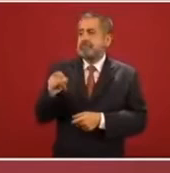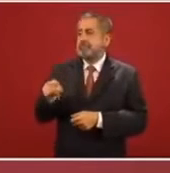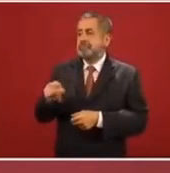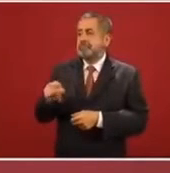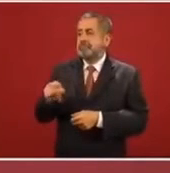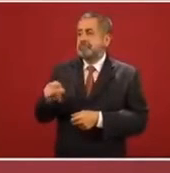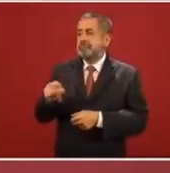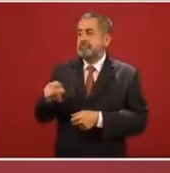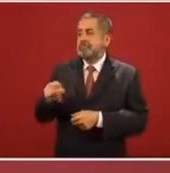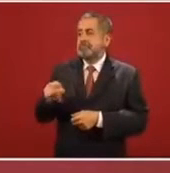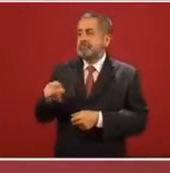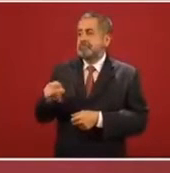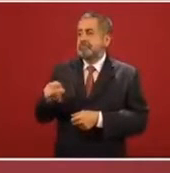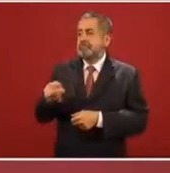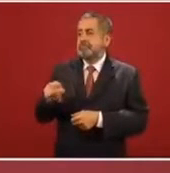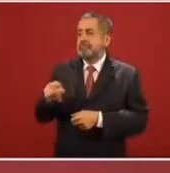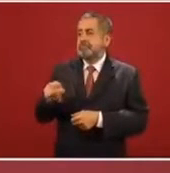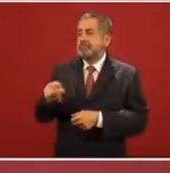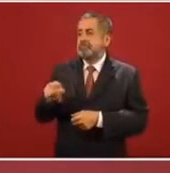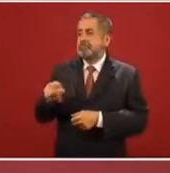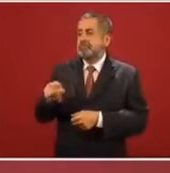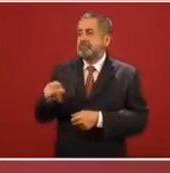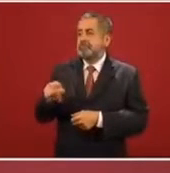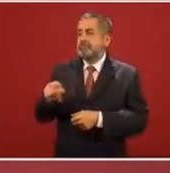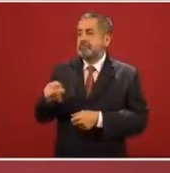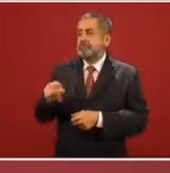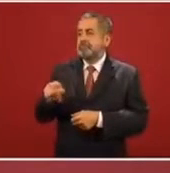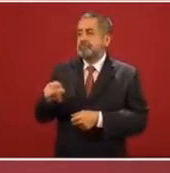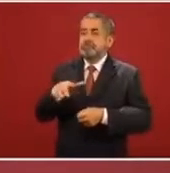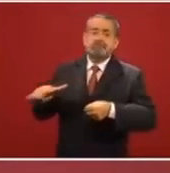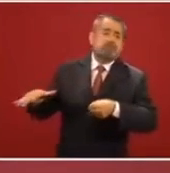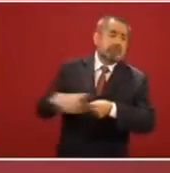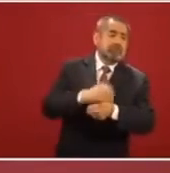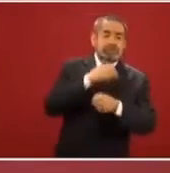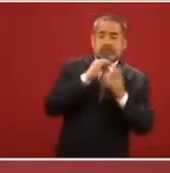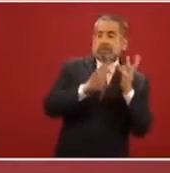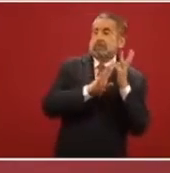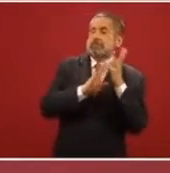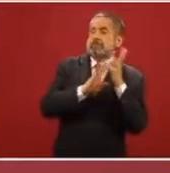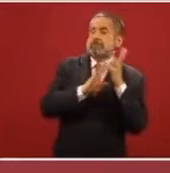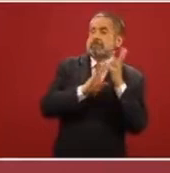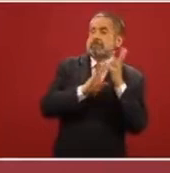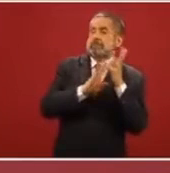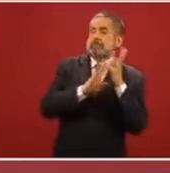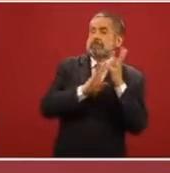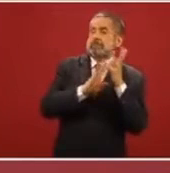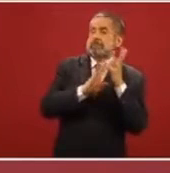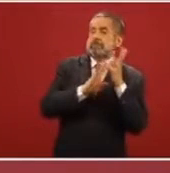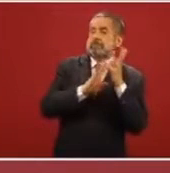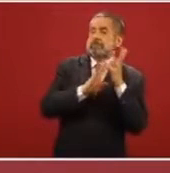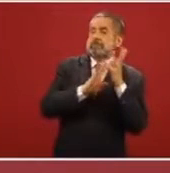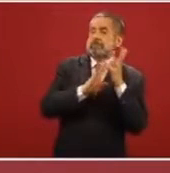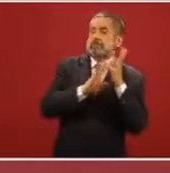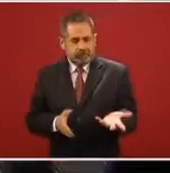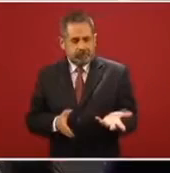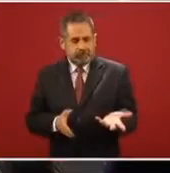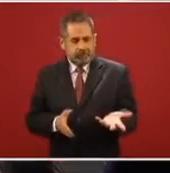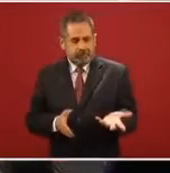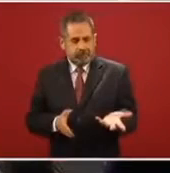hospitales and of course in the hospitals, para ser atendidos. so that they can be attended